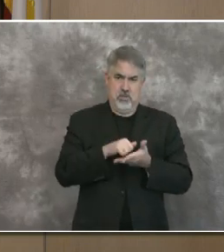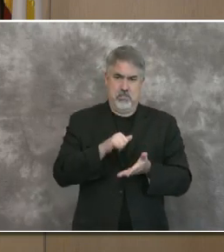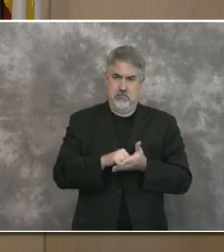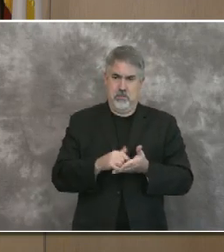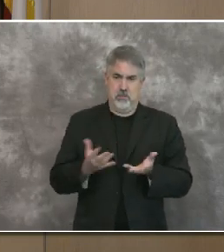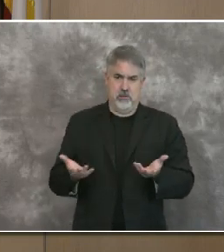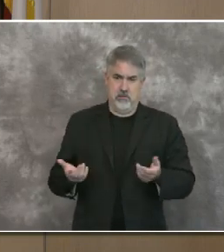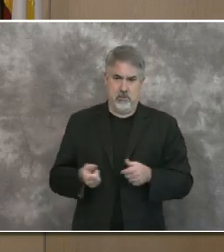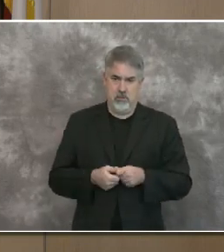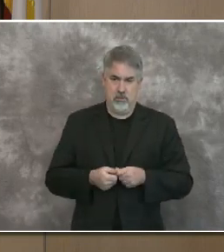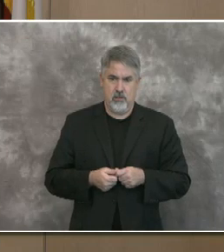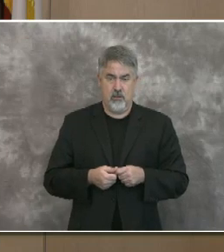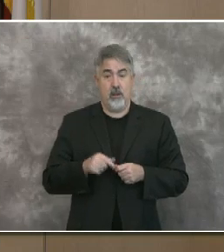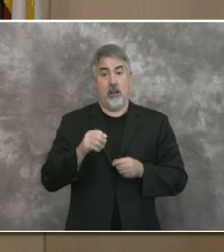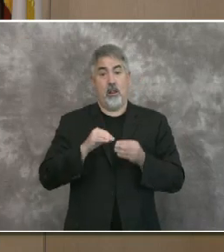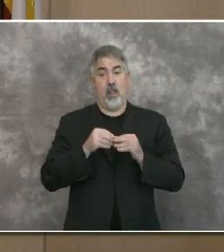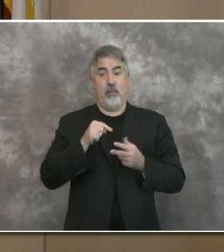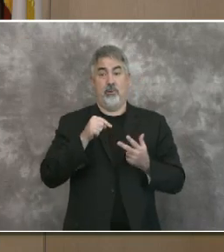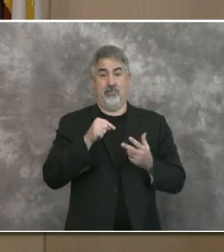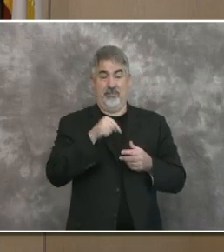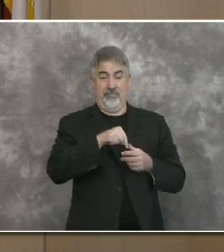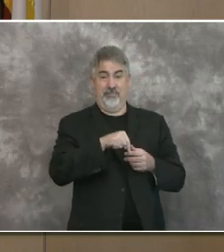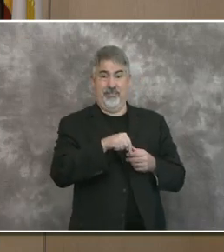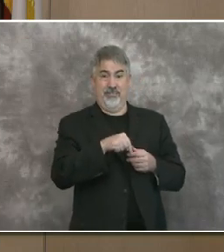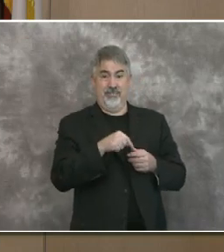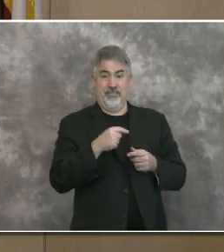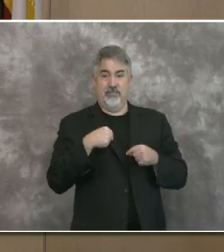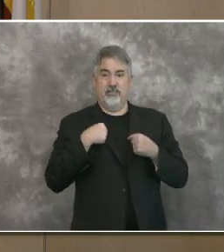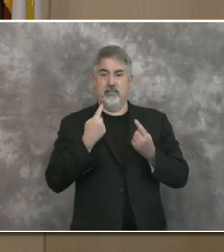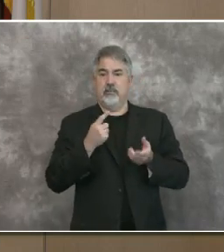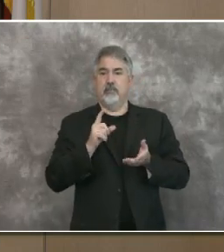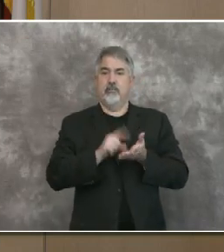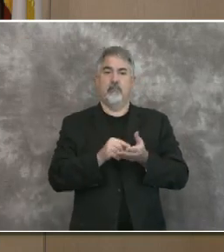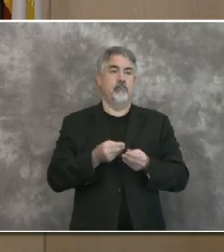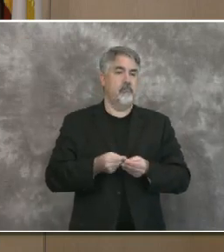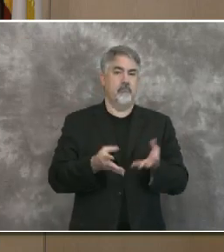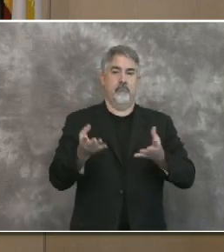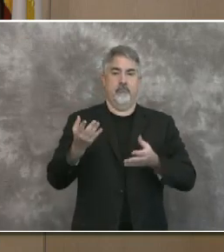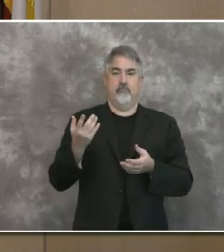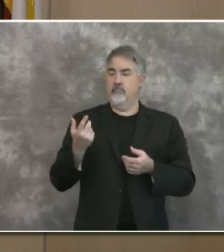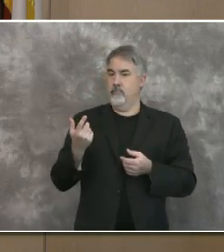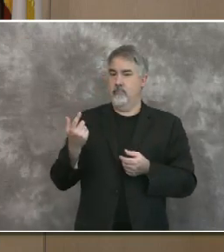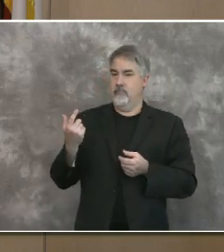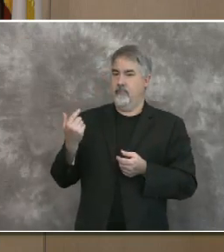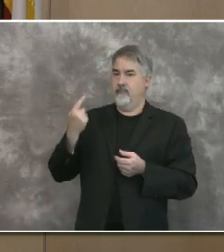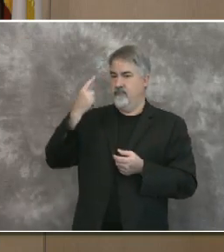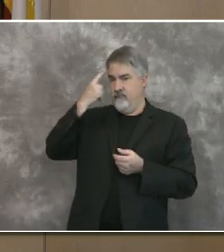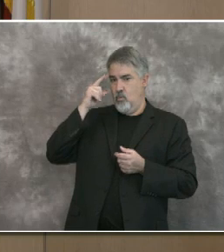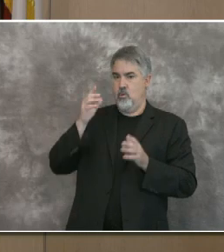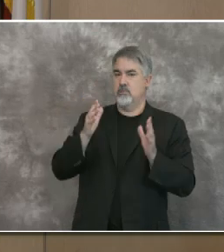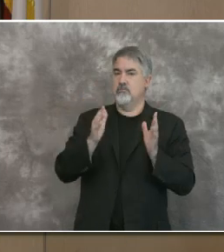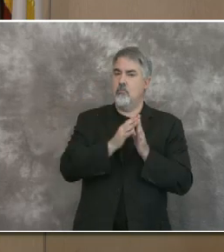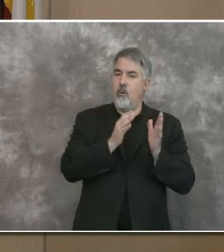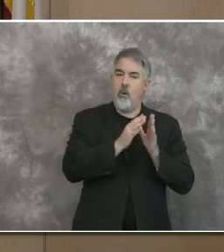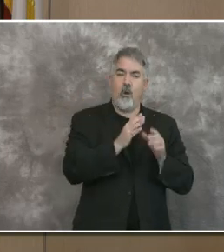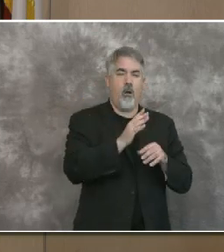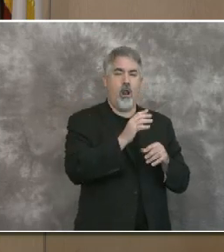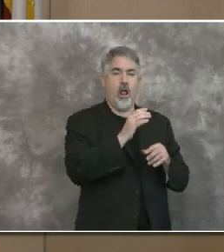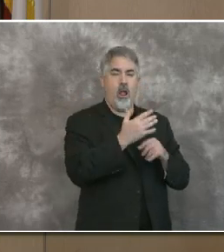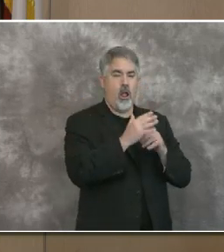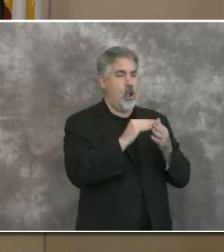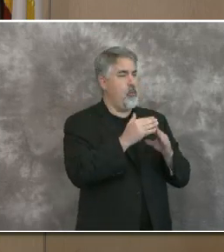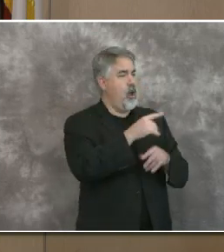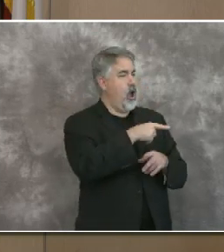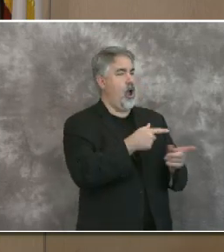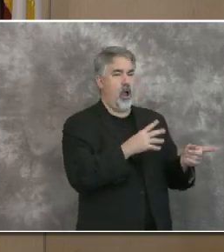as currently published and issued are for smaller jurisdictions.